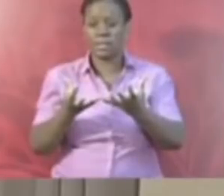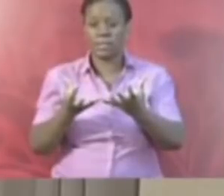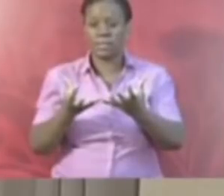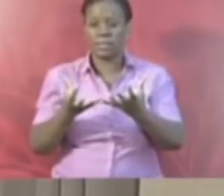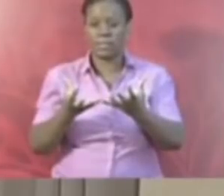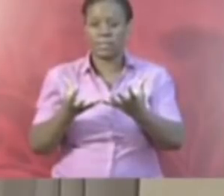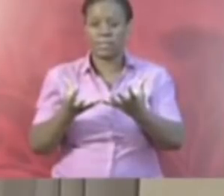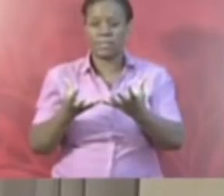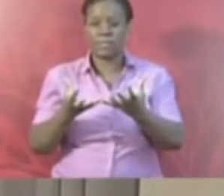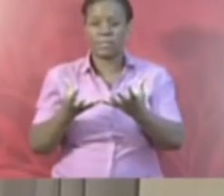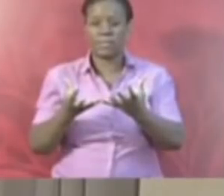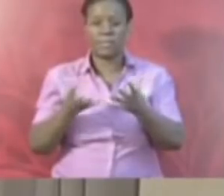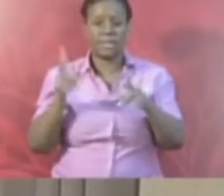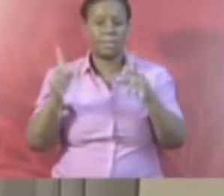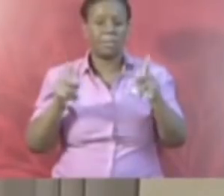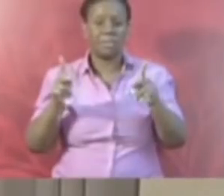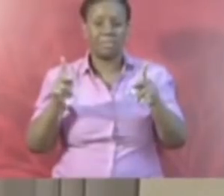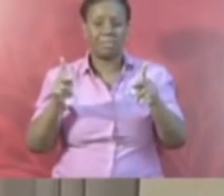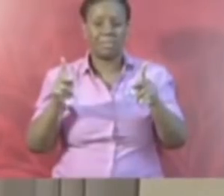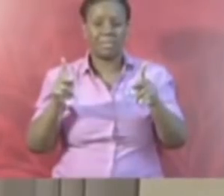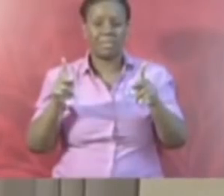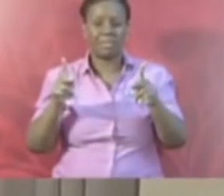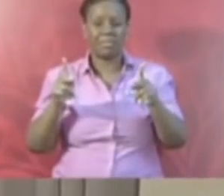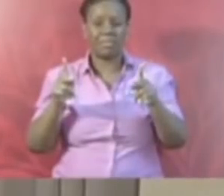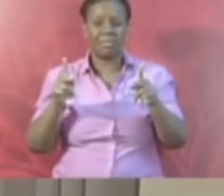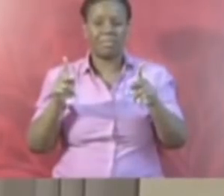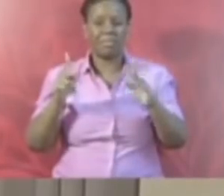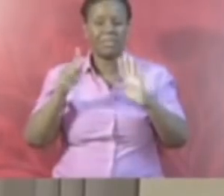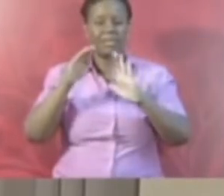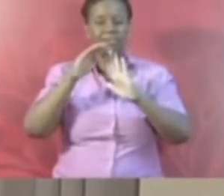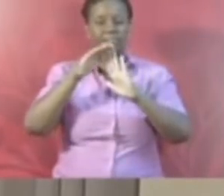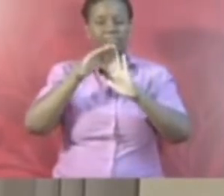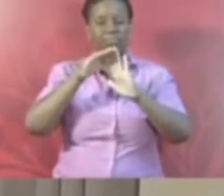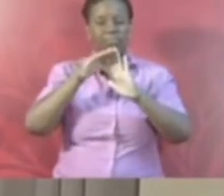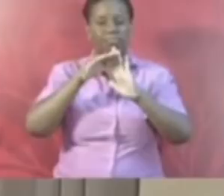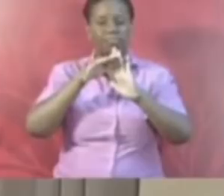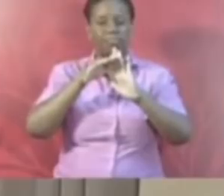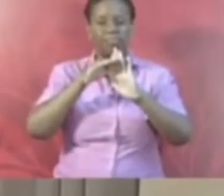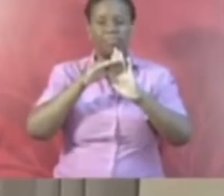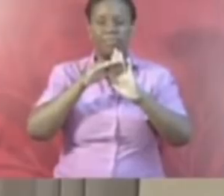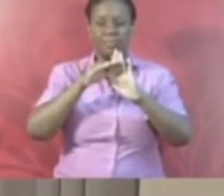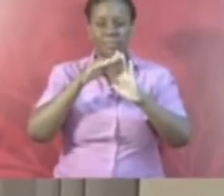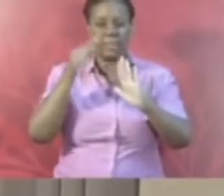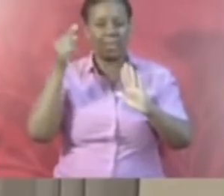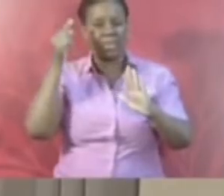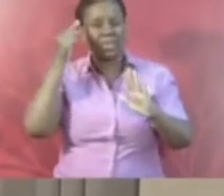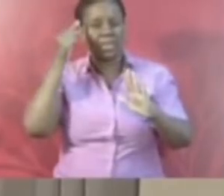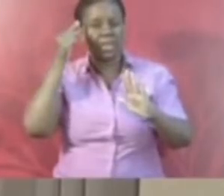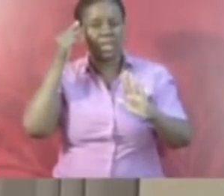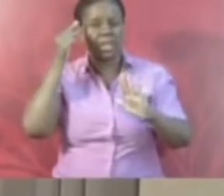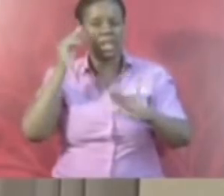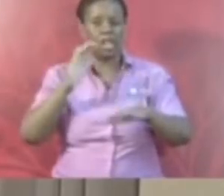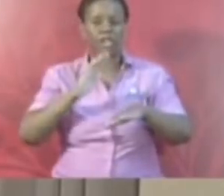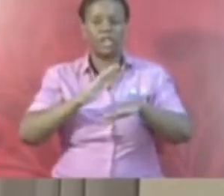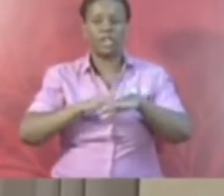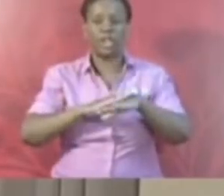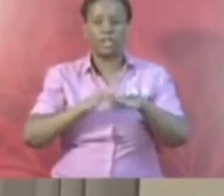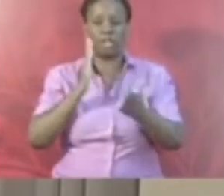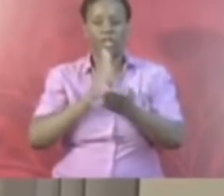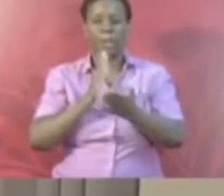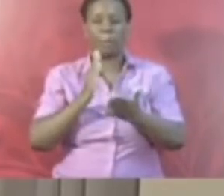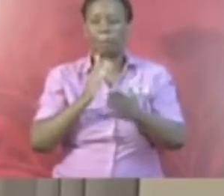go down, people think that this threat has dissipated. You may